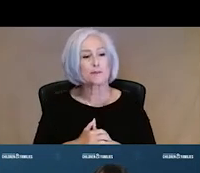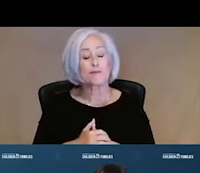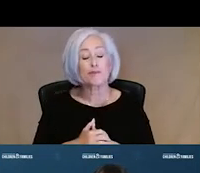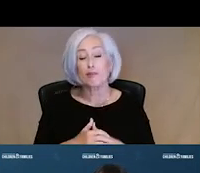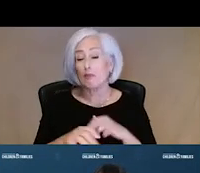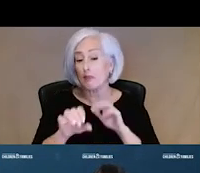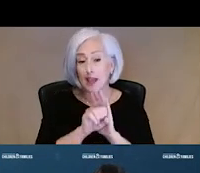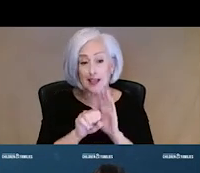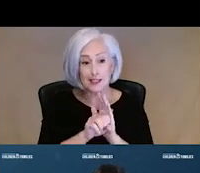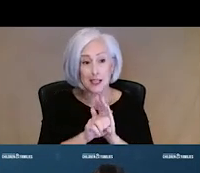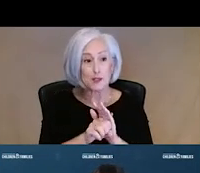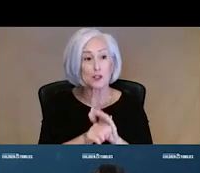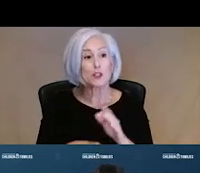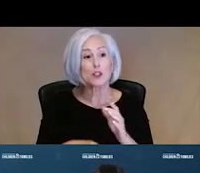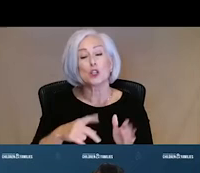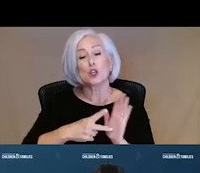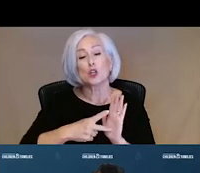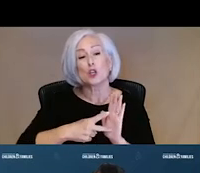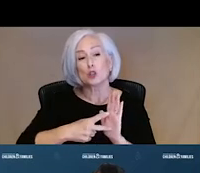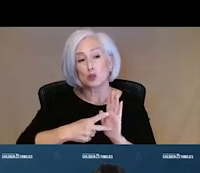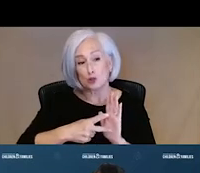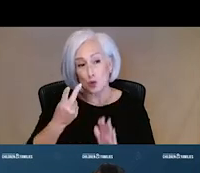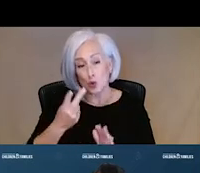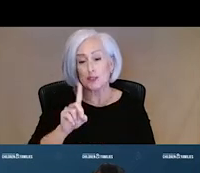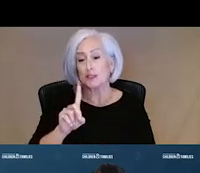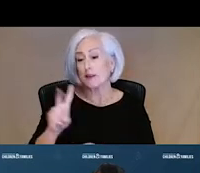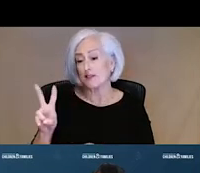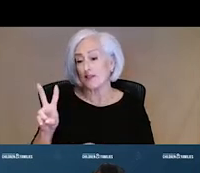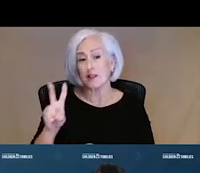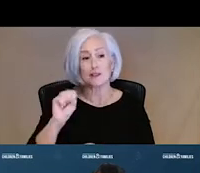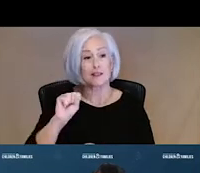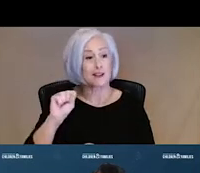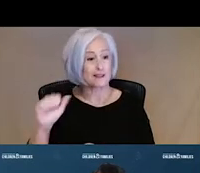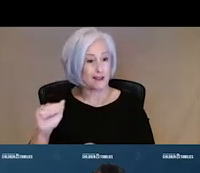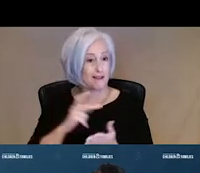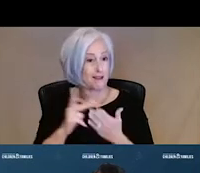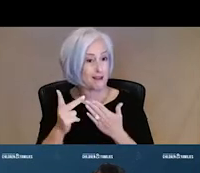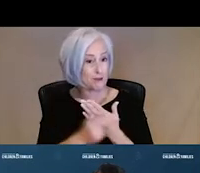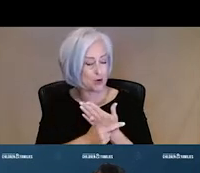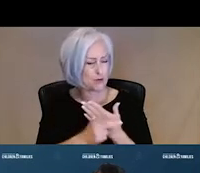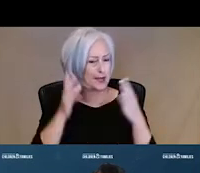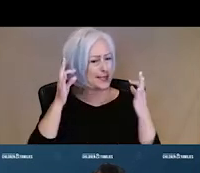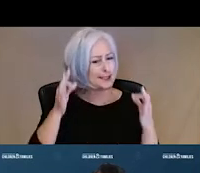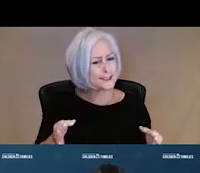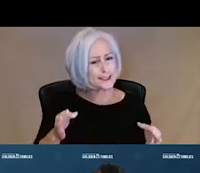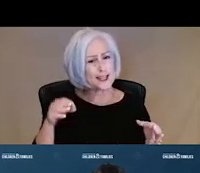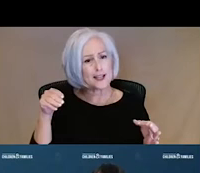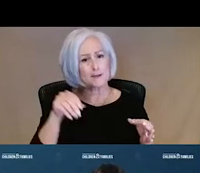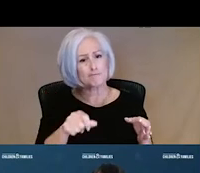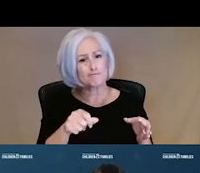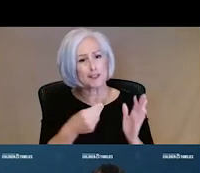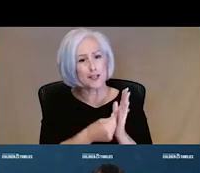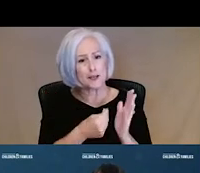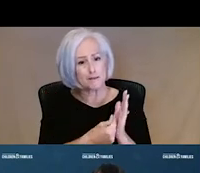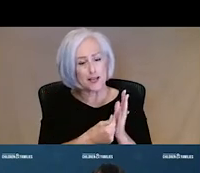dual domestic violence and sexual assault program, and you have decided to spend some of your FVPSA ARP sexual assault funds on a new